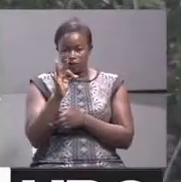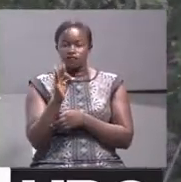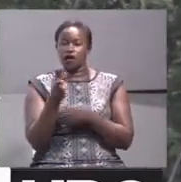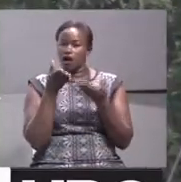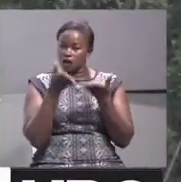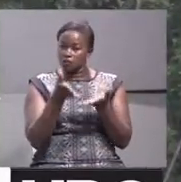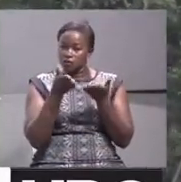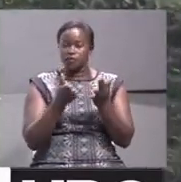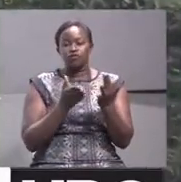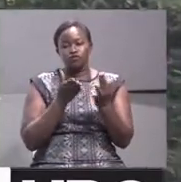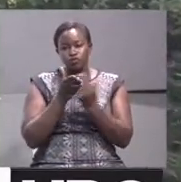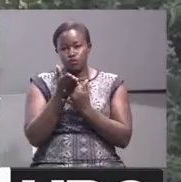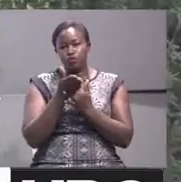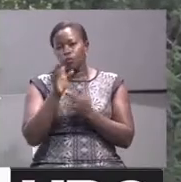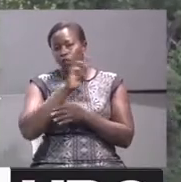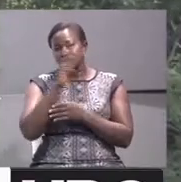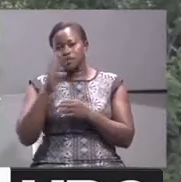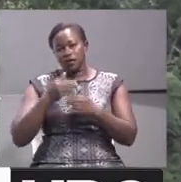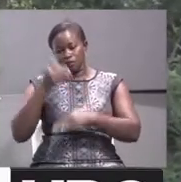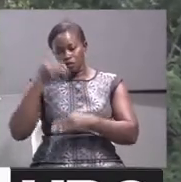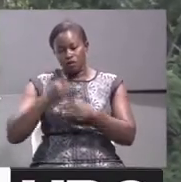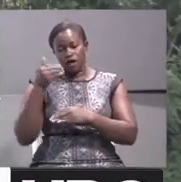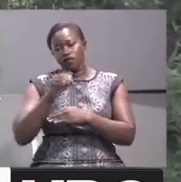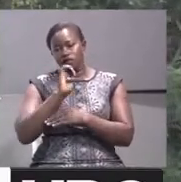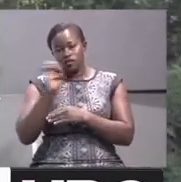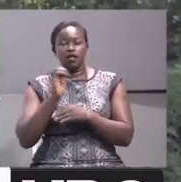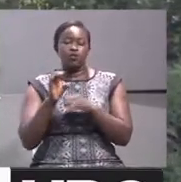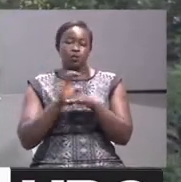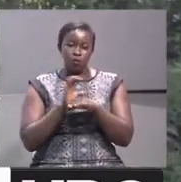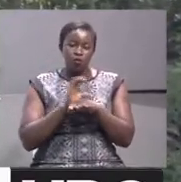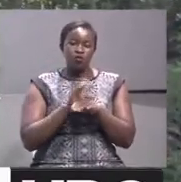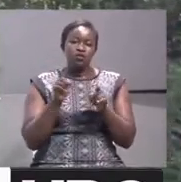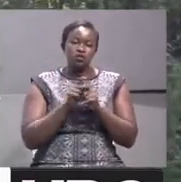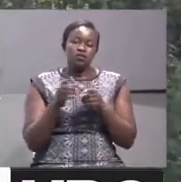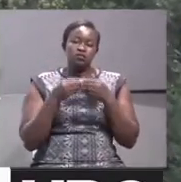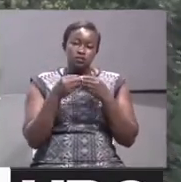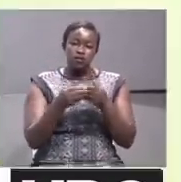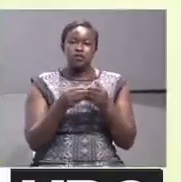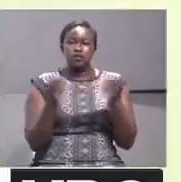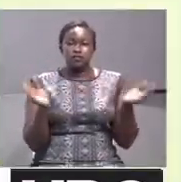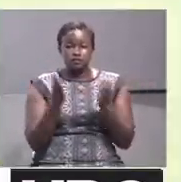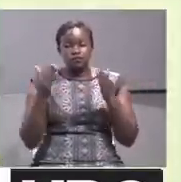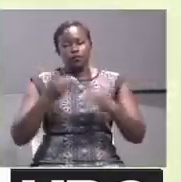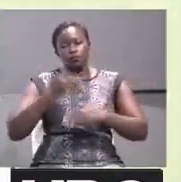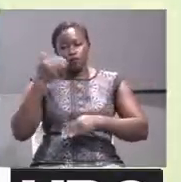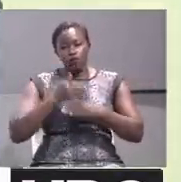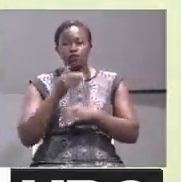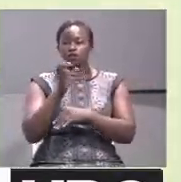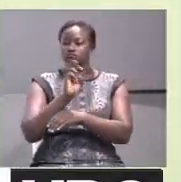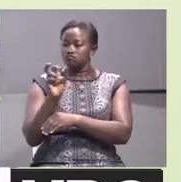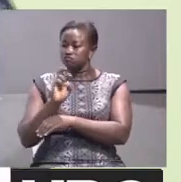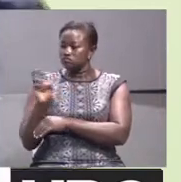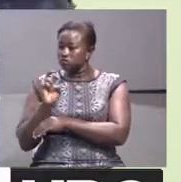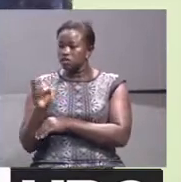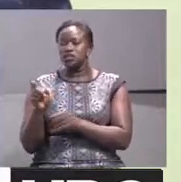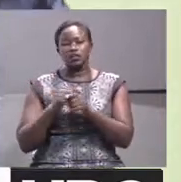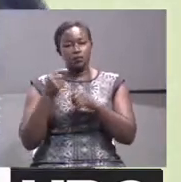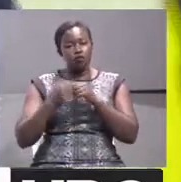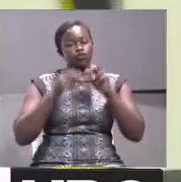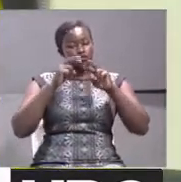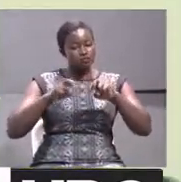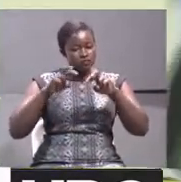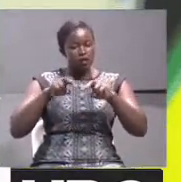the western border of eastern Congo. This has fostered the enhancement of border patrols and stringent checks for